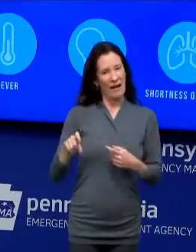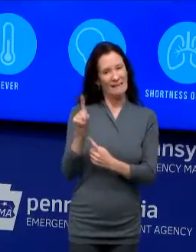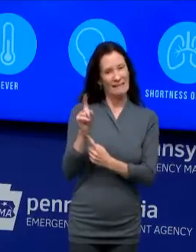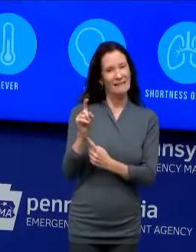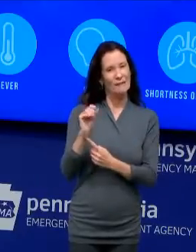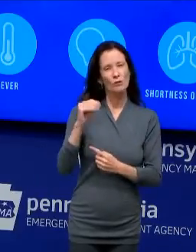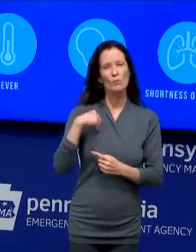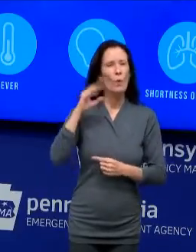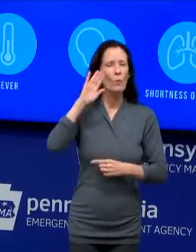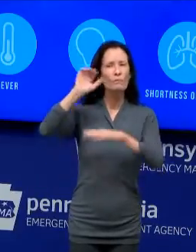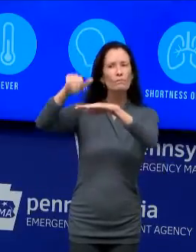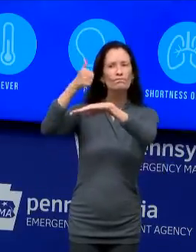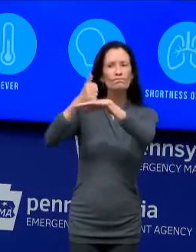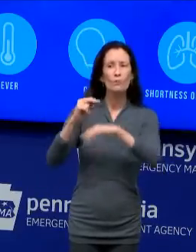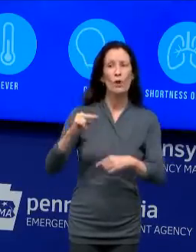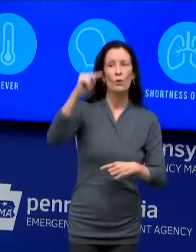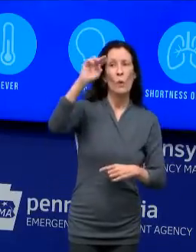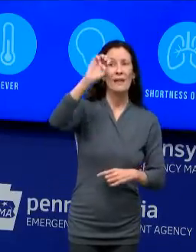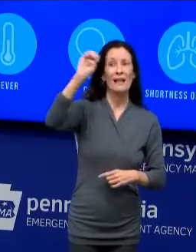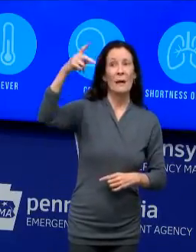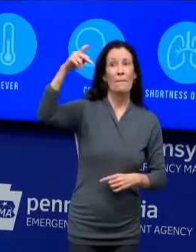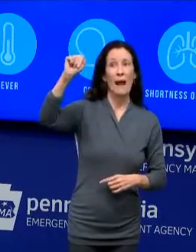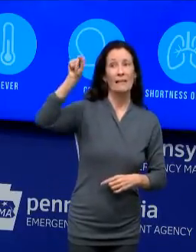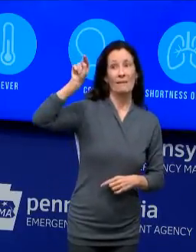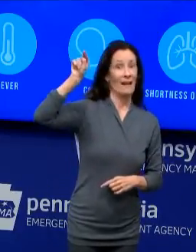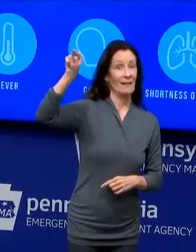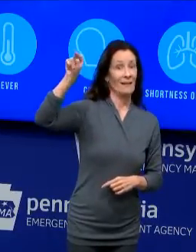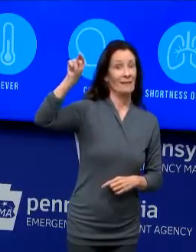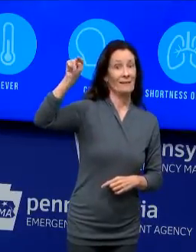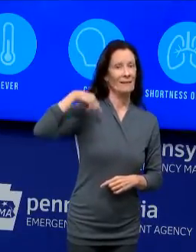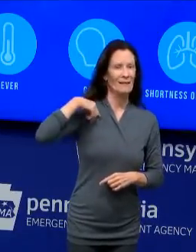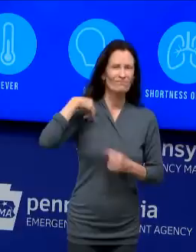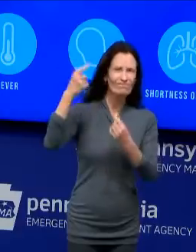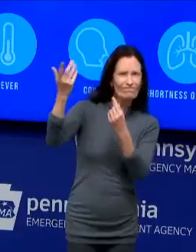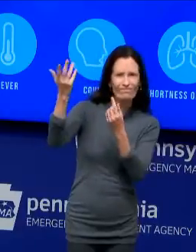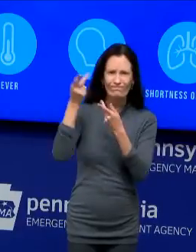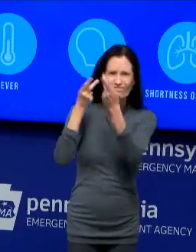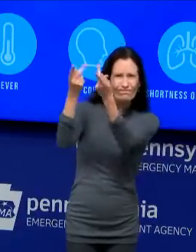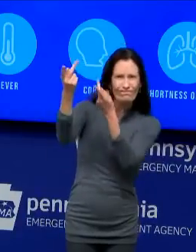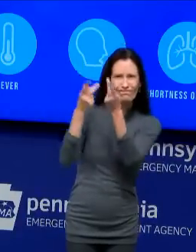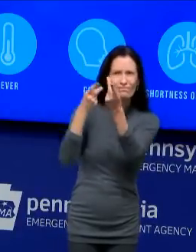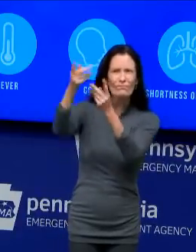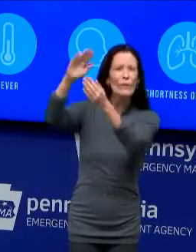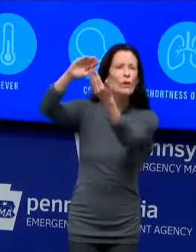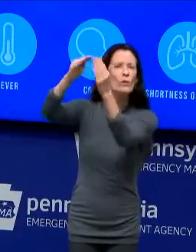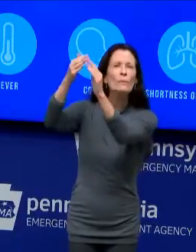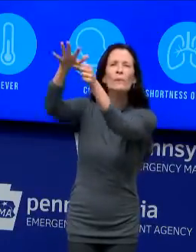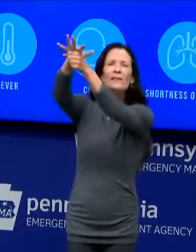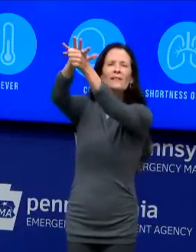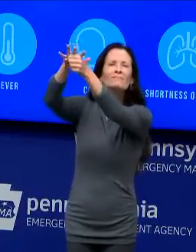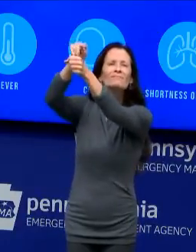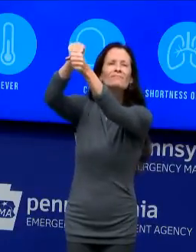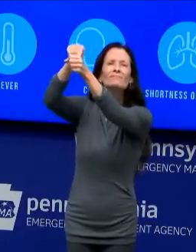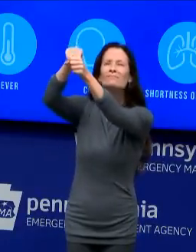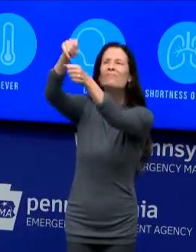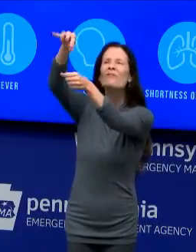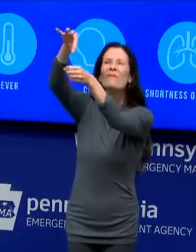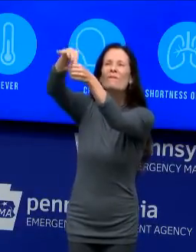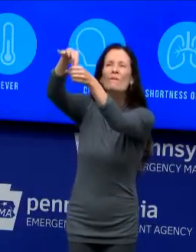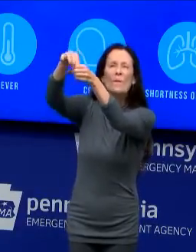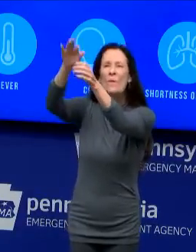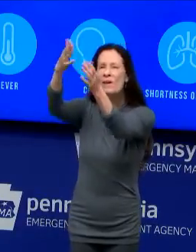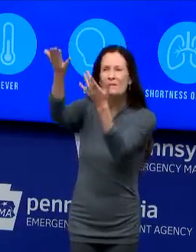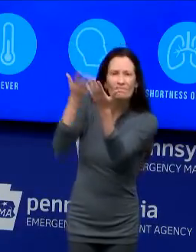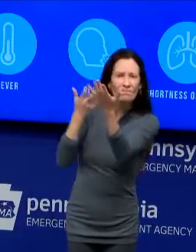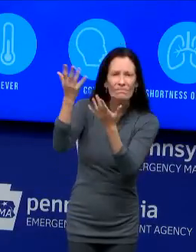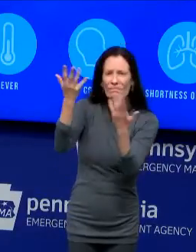there. We have worked with the community, local elected officials, as well as state and federal